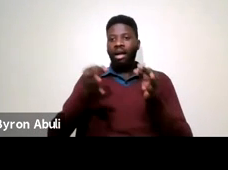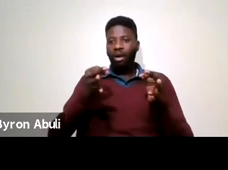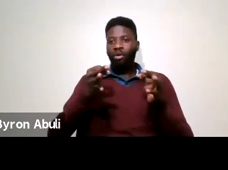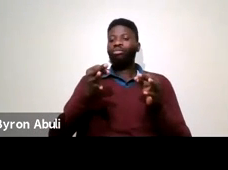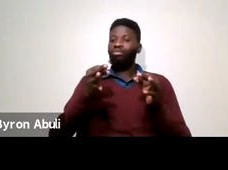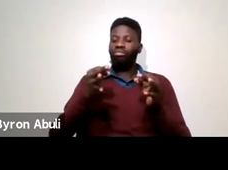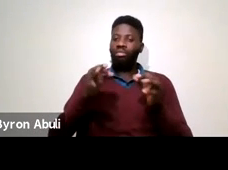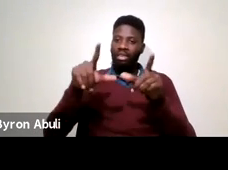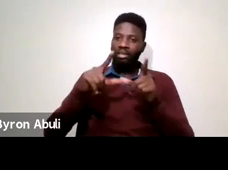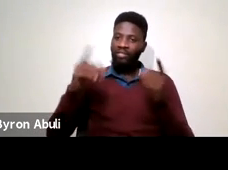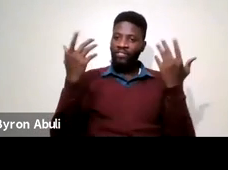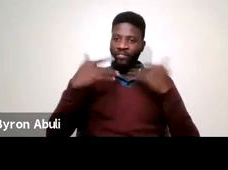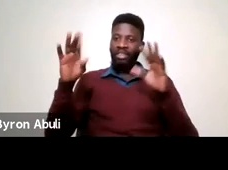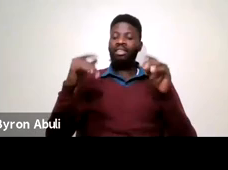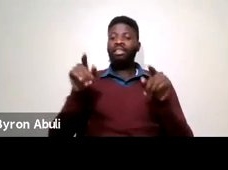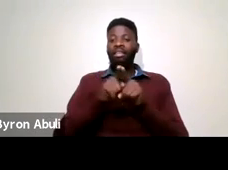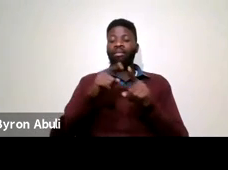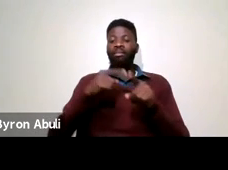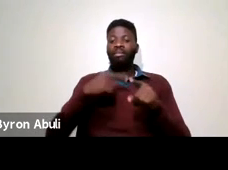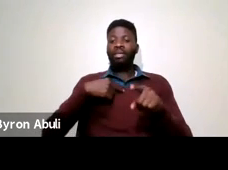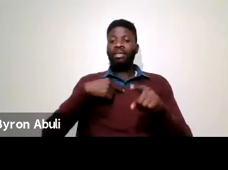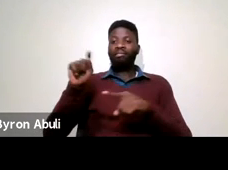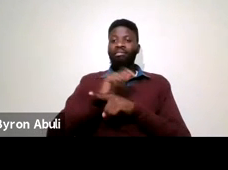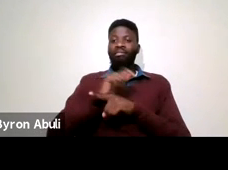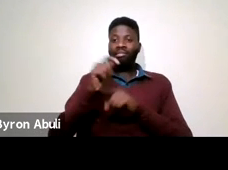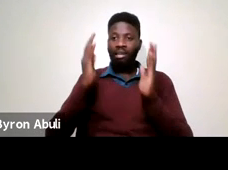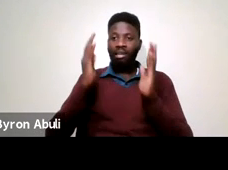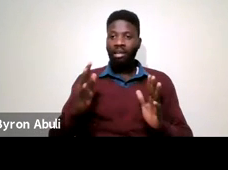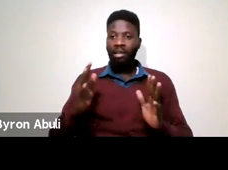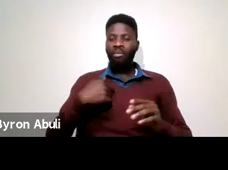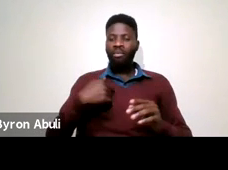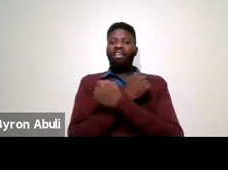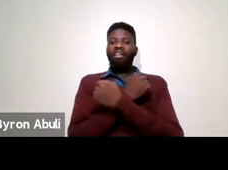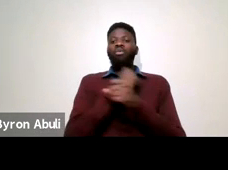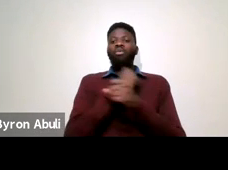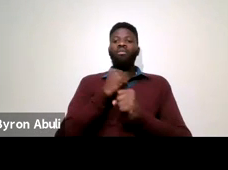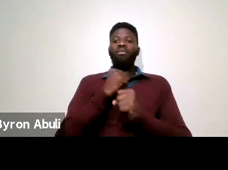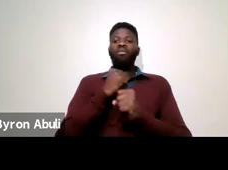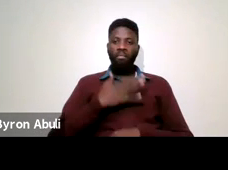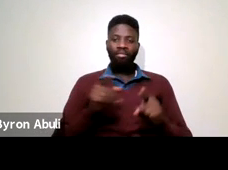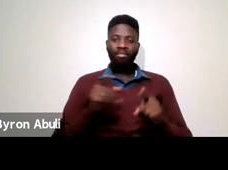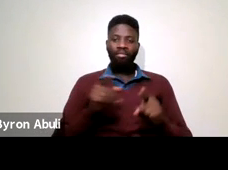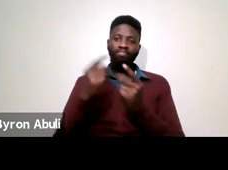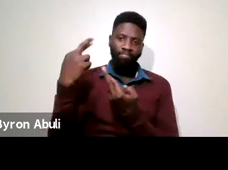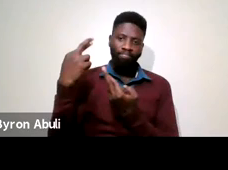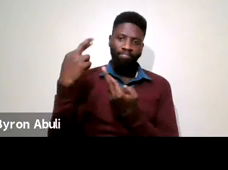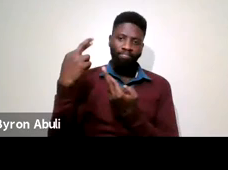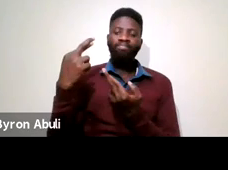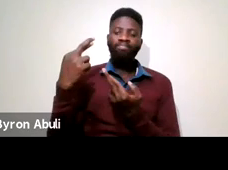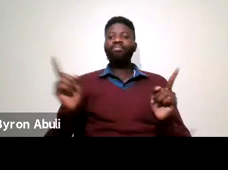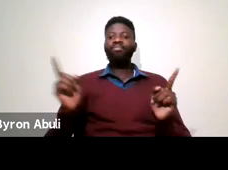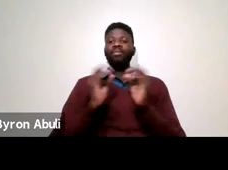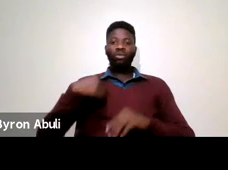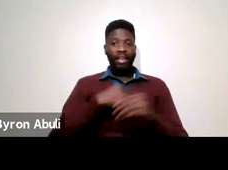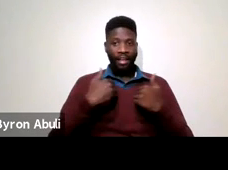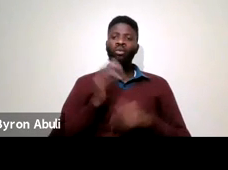by profession, and I love doing what I'm doing. And I hope the short session we are going to have is going to be